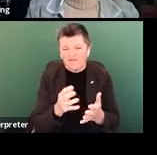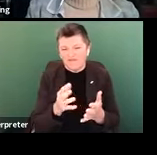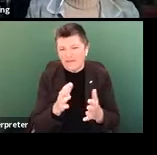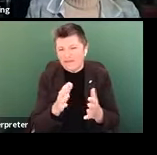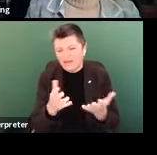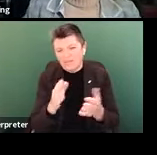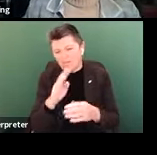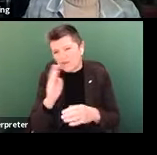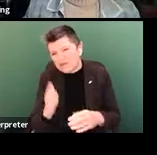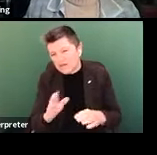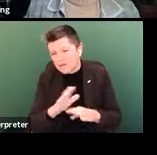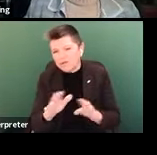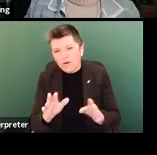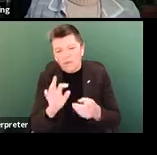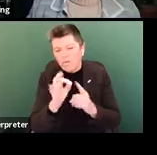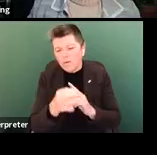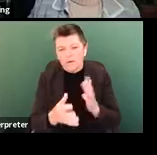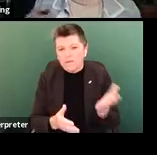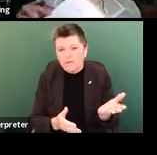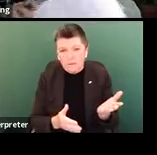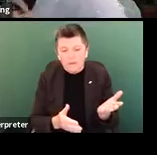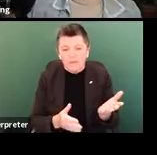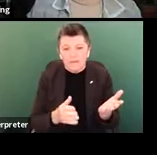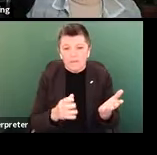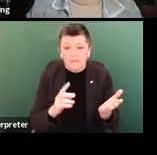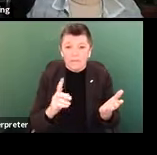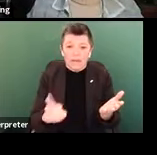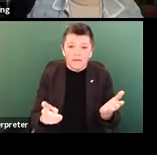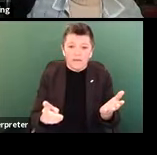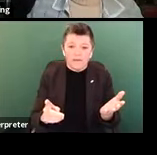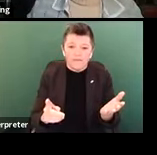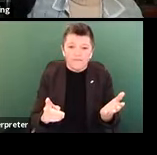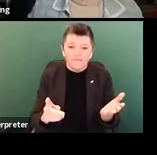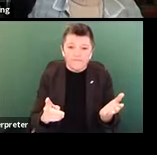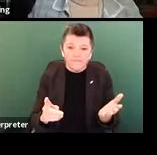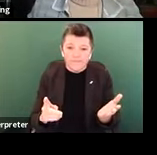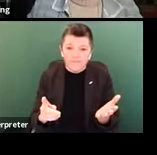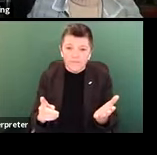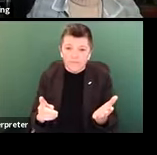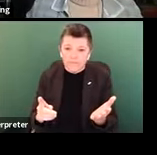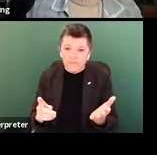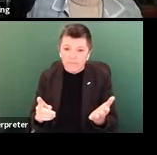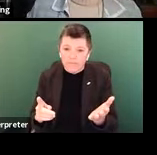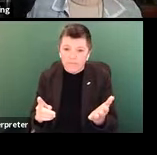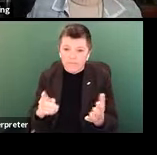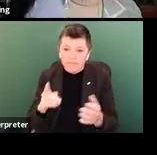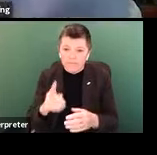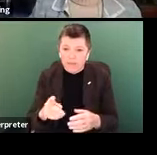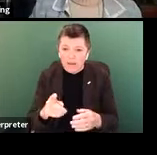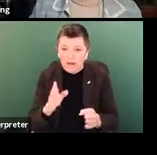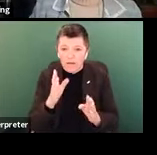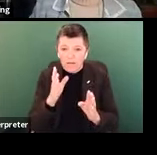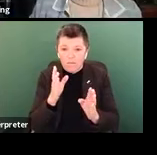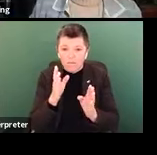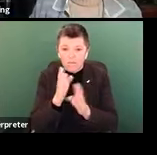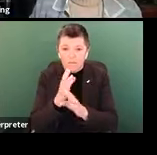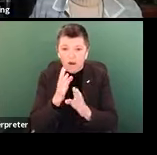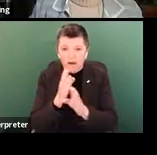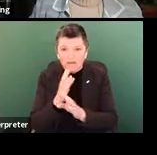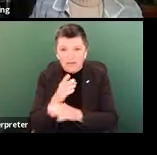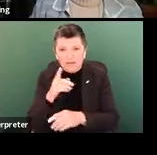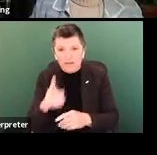Brazil, but the privatization of public health